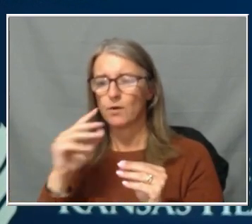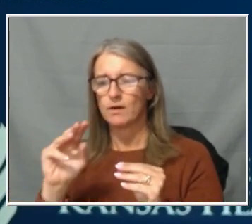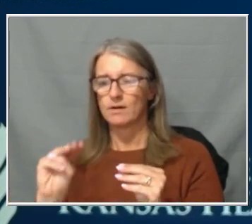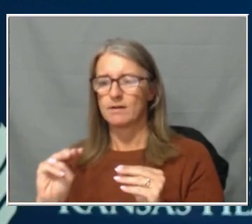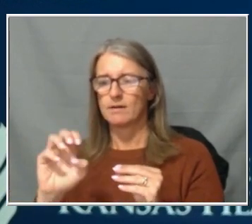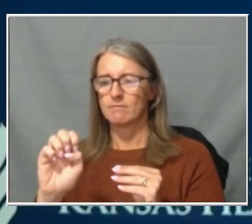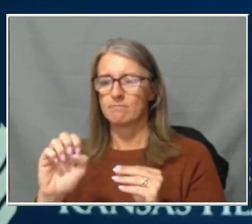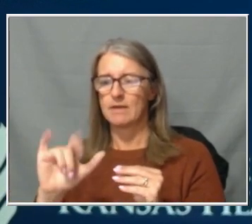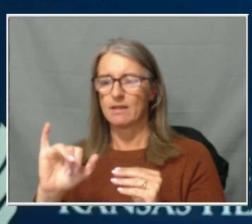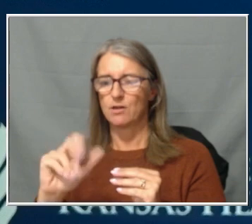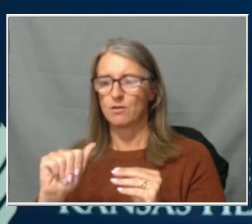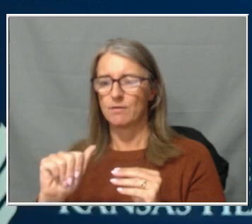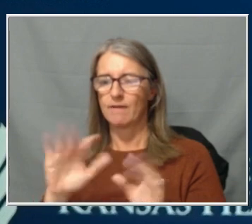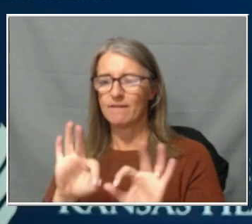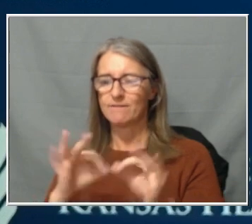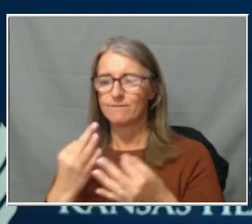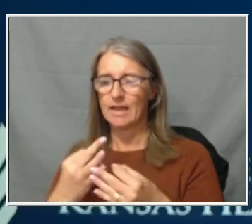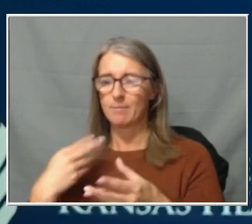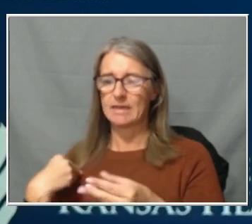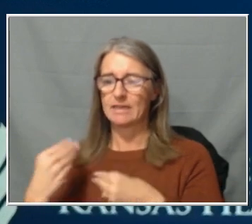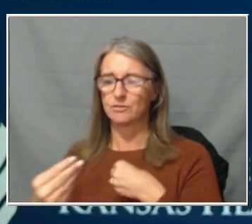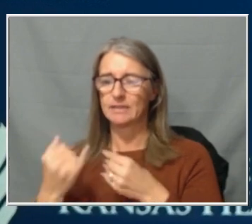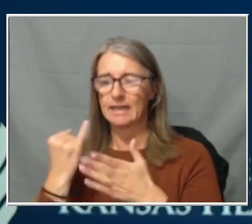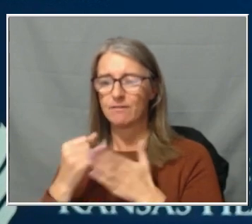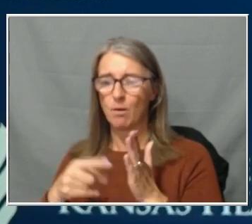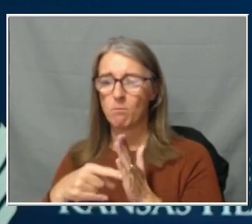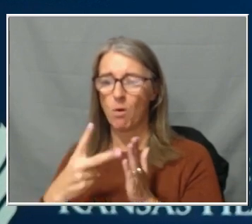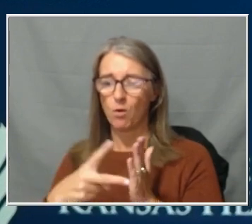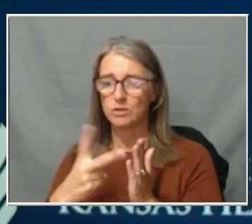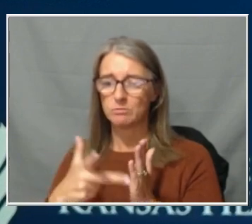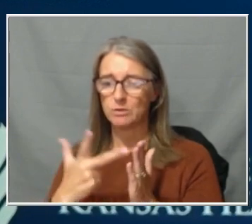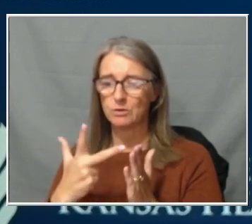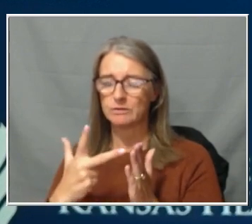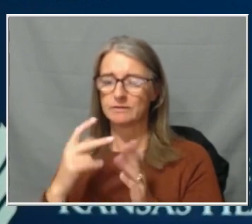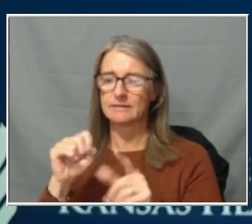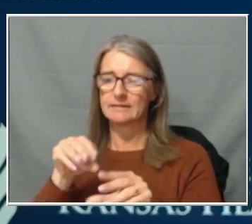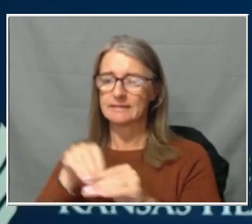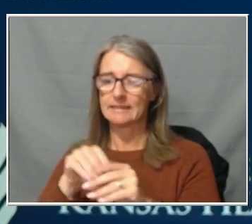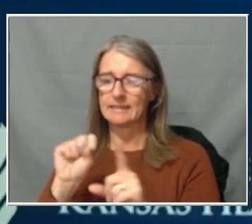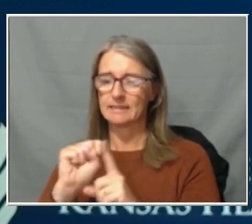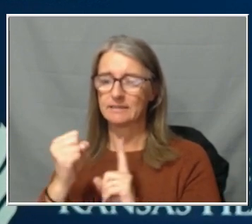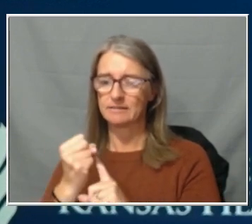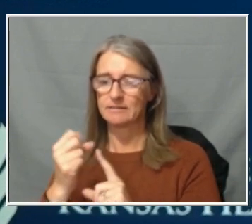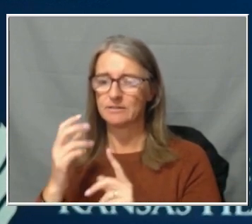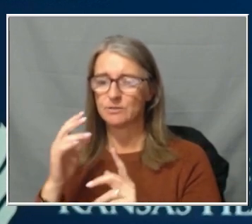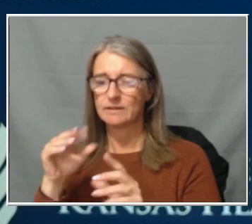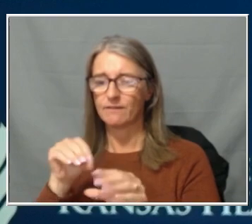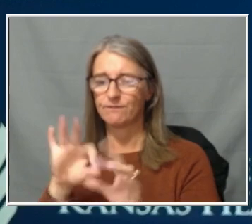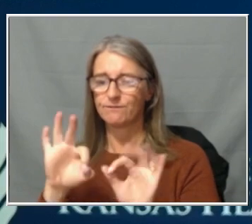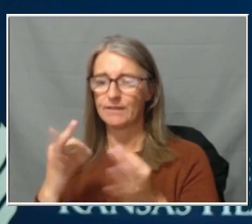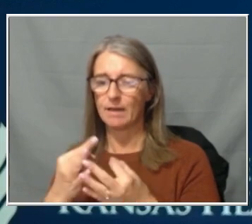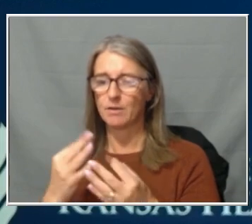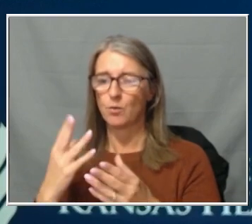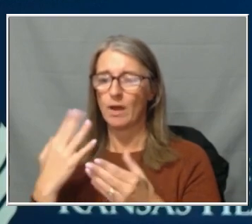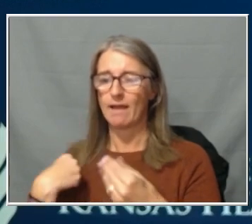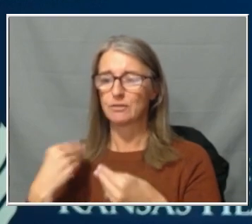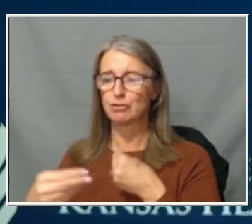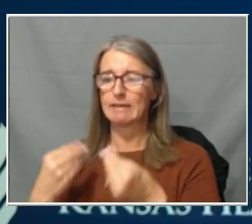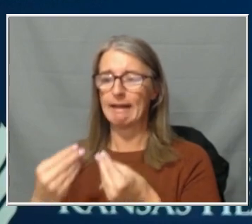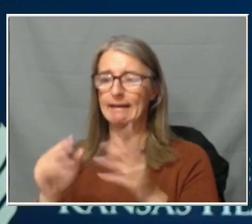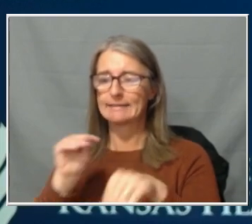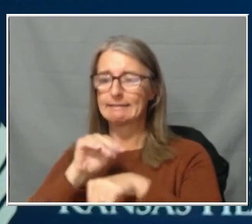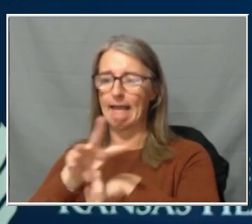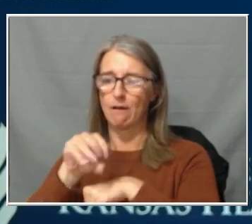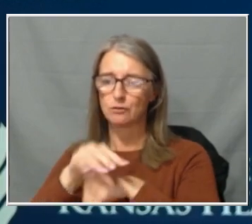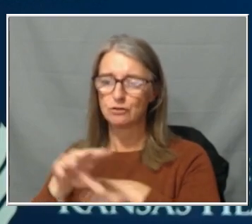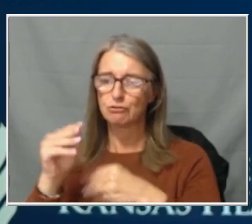we take a family history, if there are multiple cases of melanoma in an individual's family, we will actually refer to a genetics counselor. And the